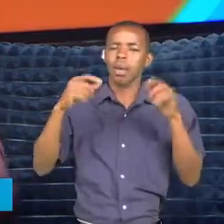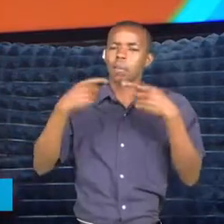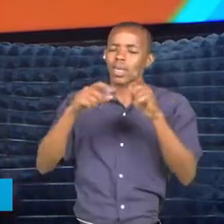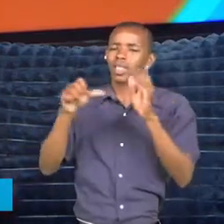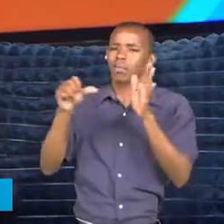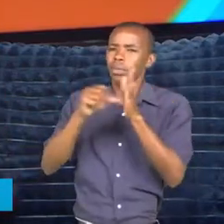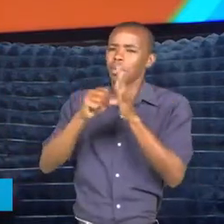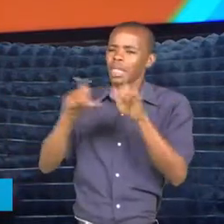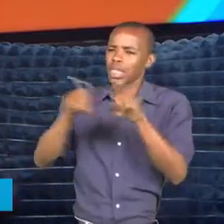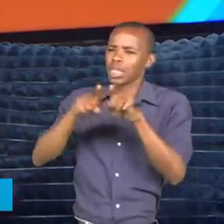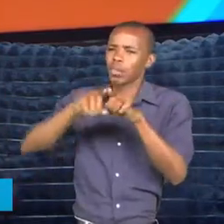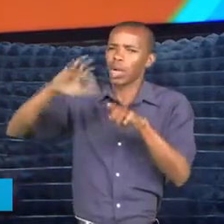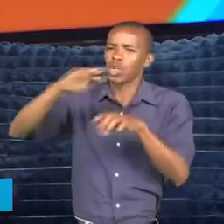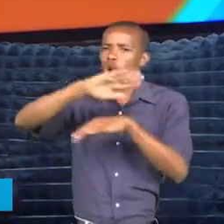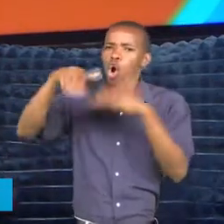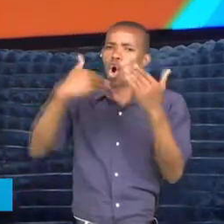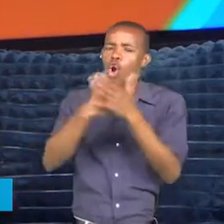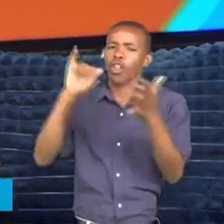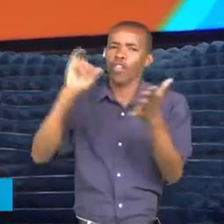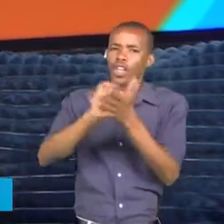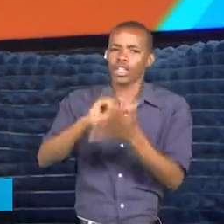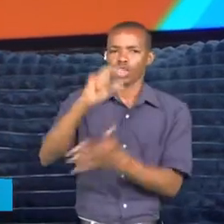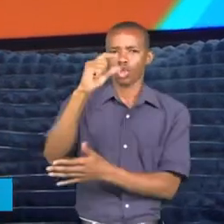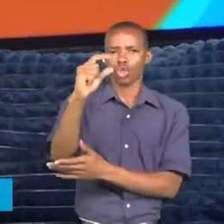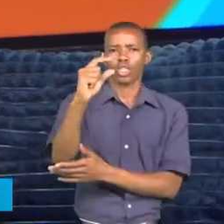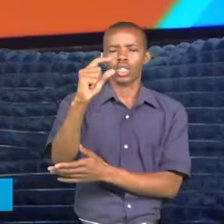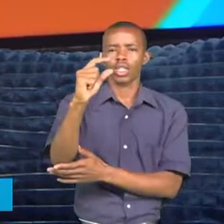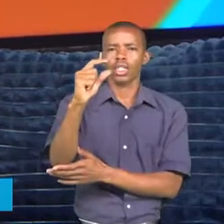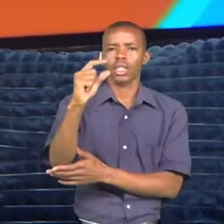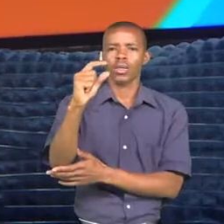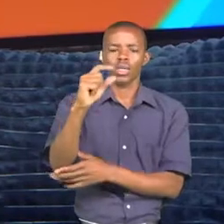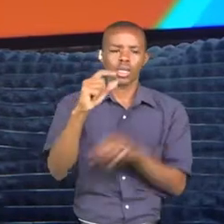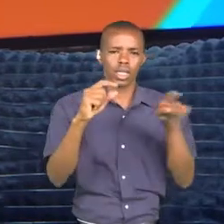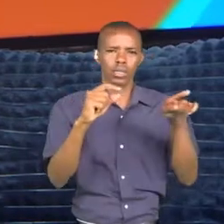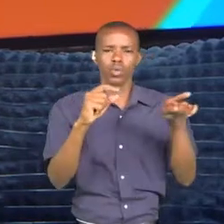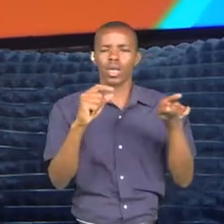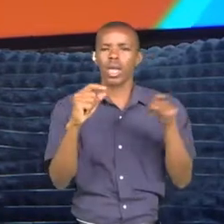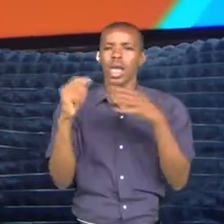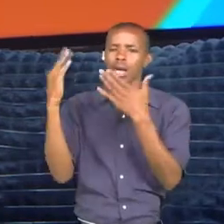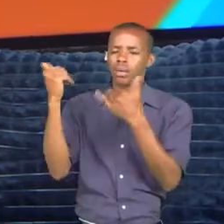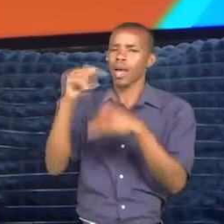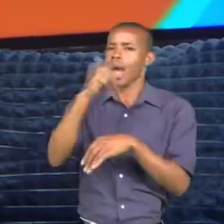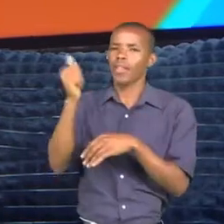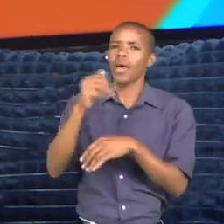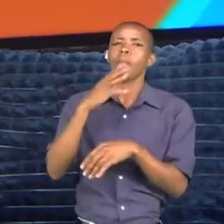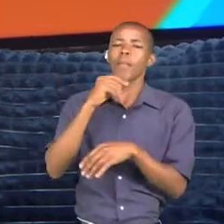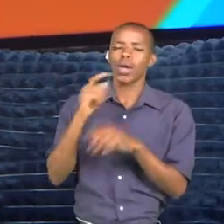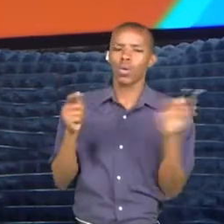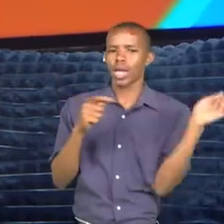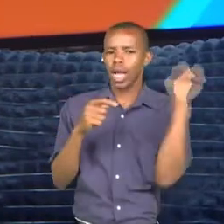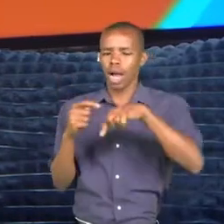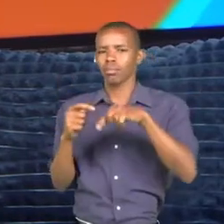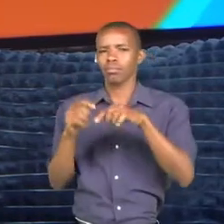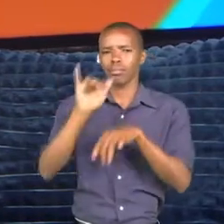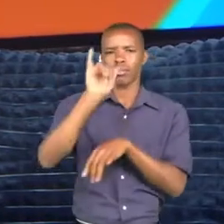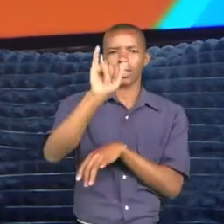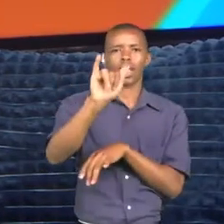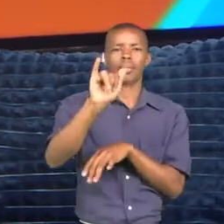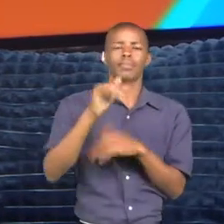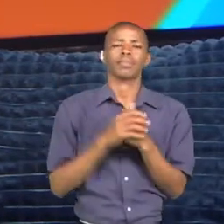in the same county. All that will be coming to you after a short break with Mark B. Church. We hope Kevin Kiprono will be here in a few. Stay tuned.